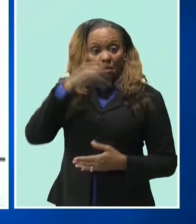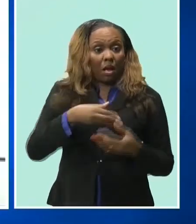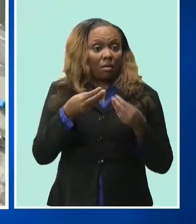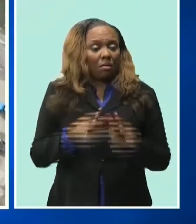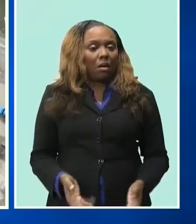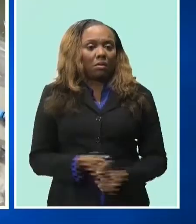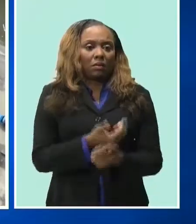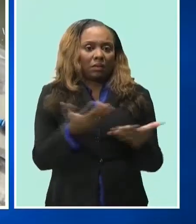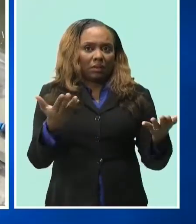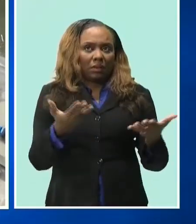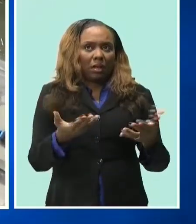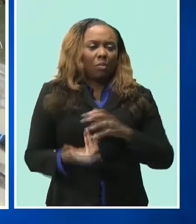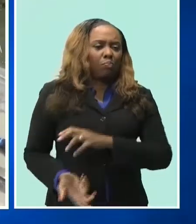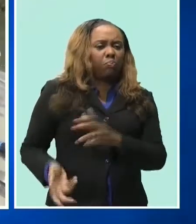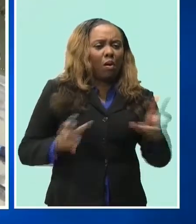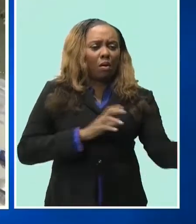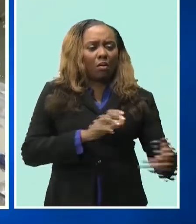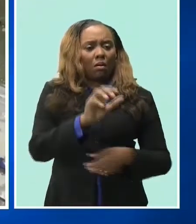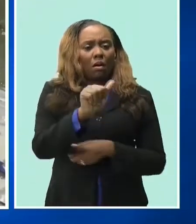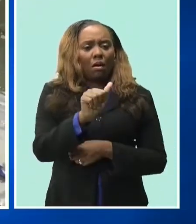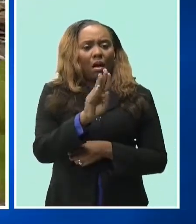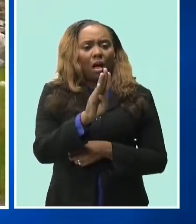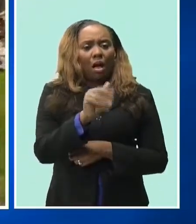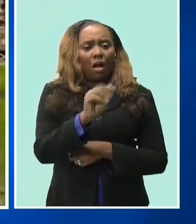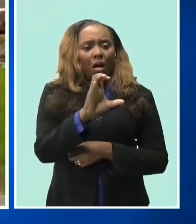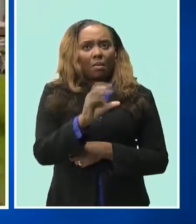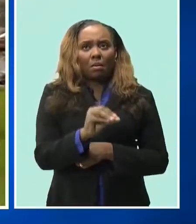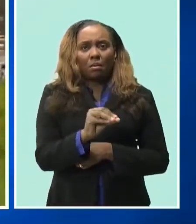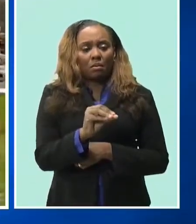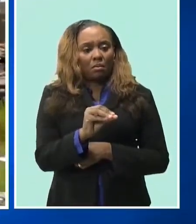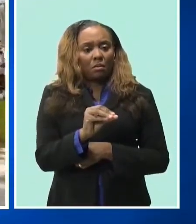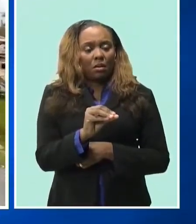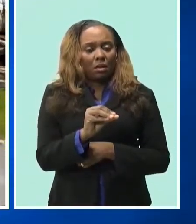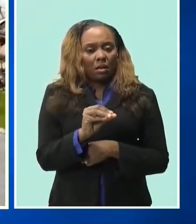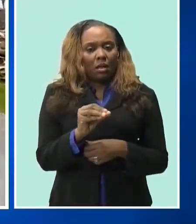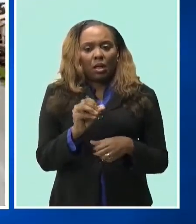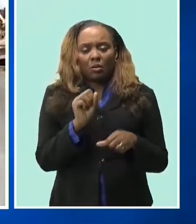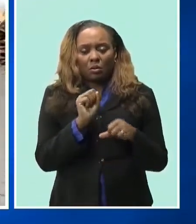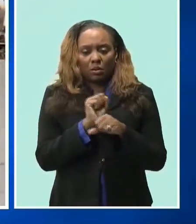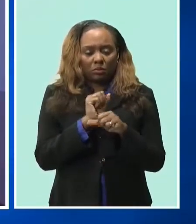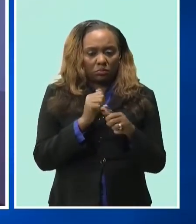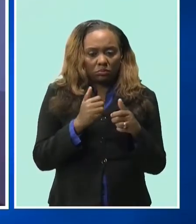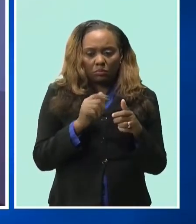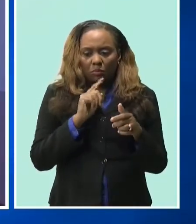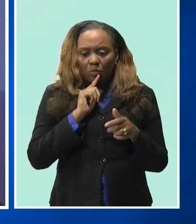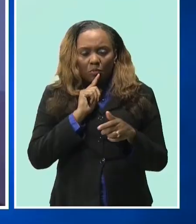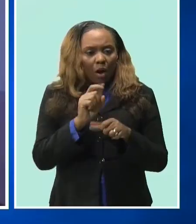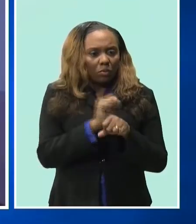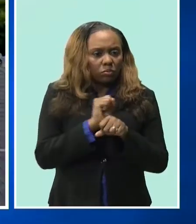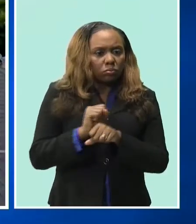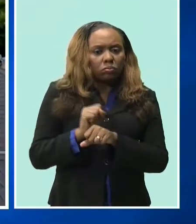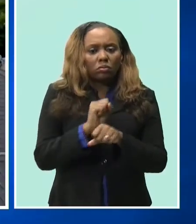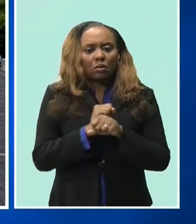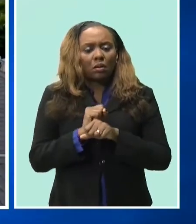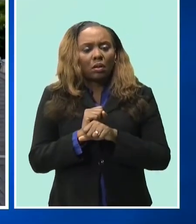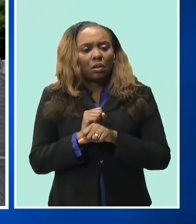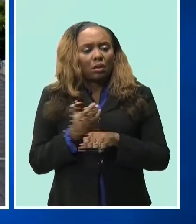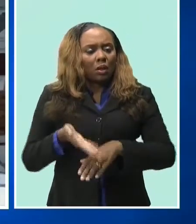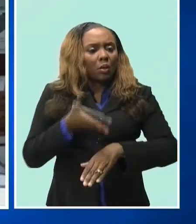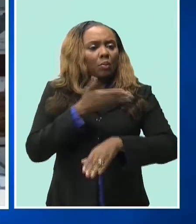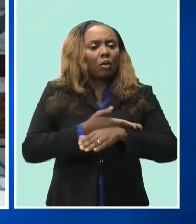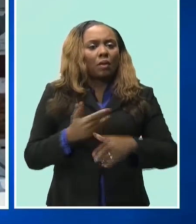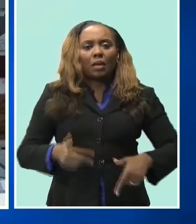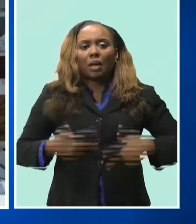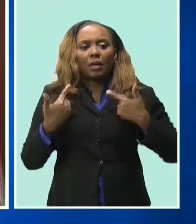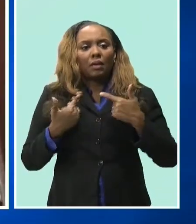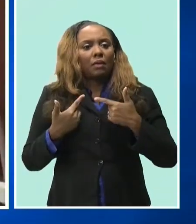Dorian pulverized Abaco last September. He was barely starting to get back on his feet before the coronavirus pandemic grounded the country's